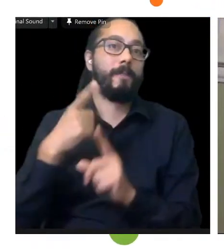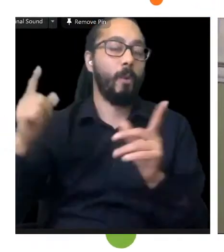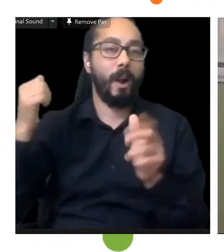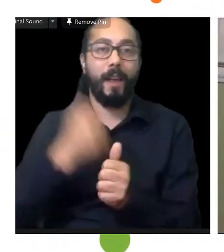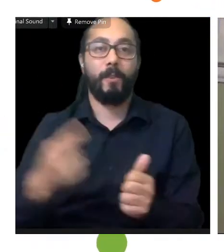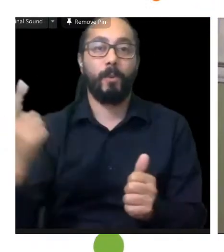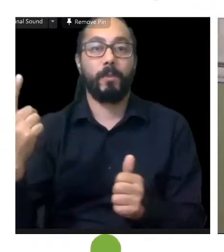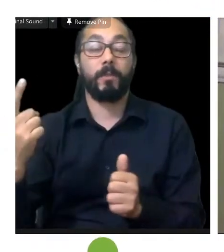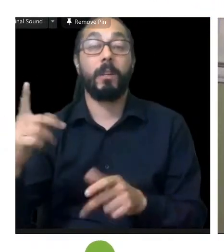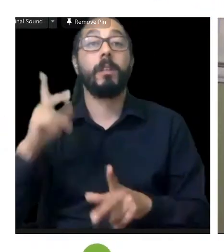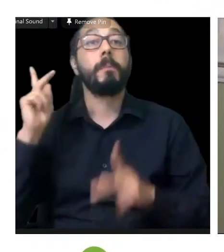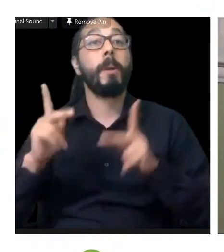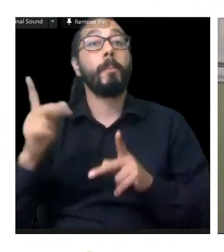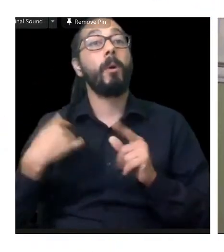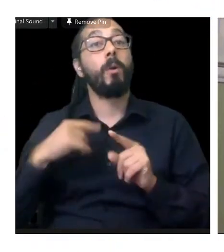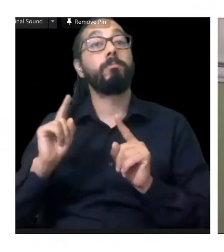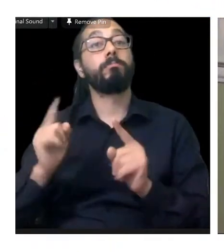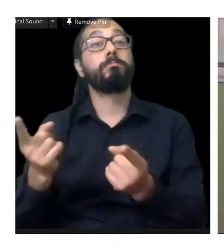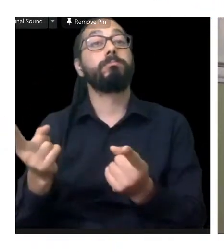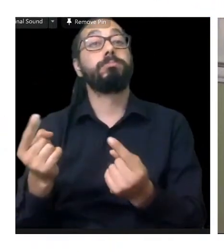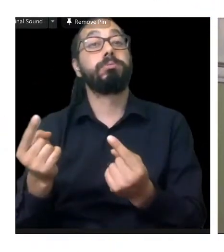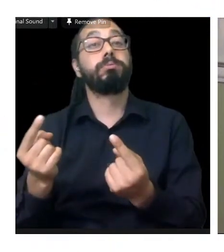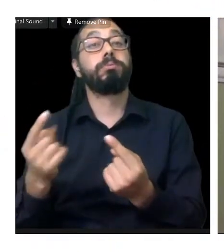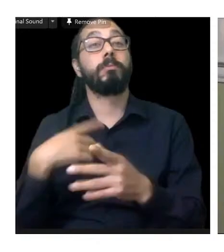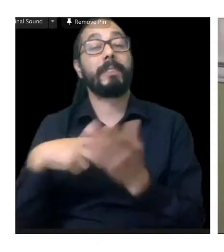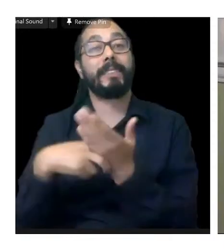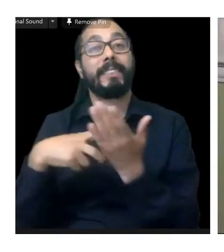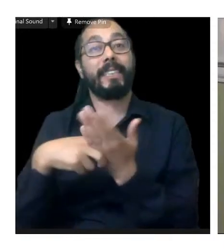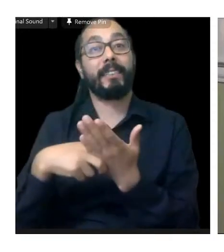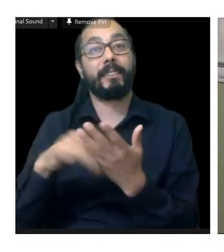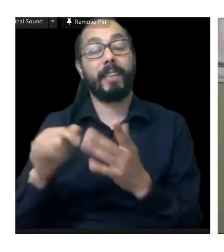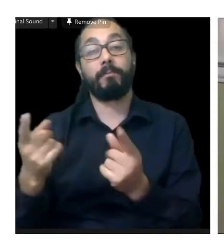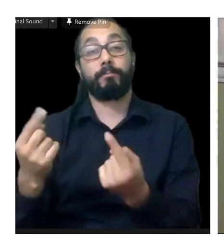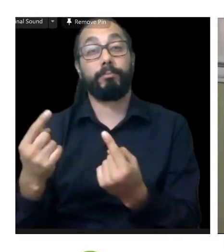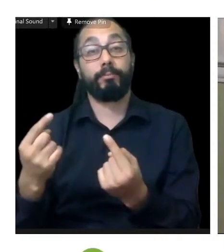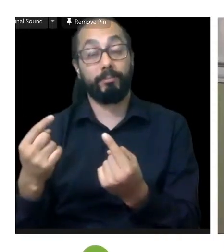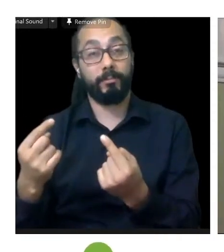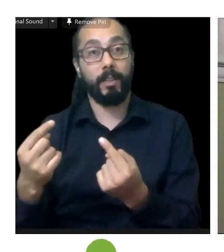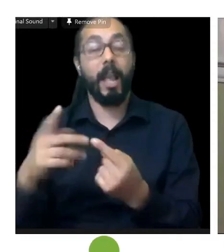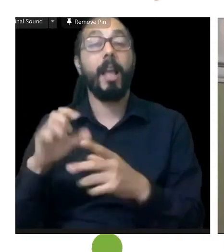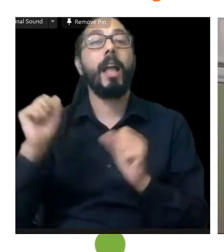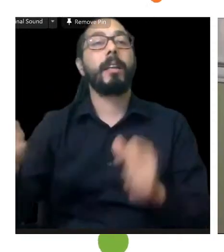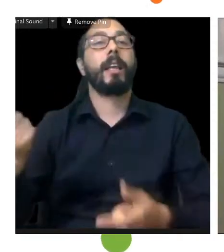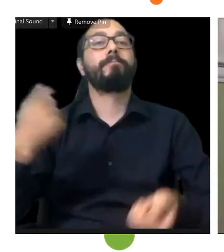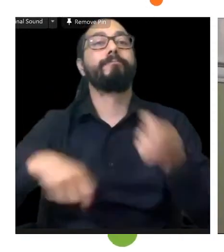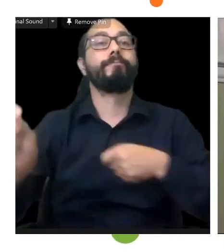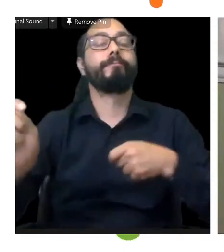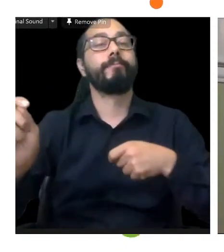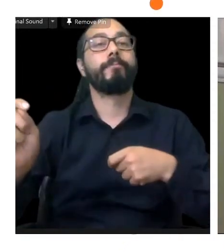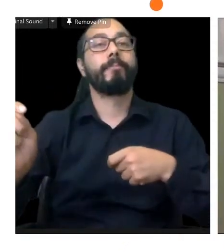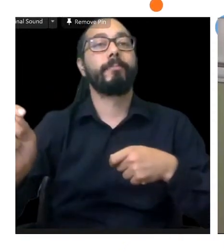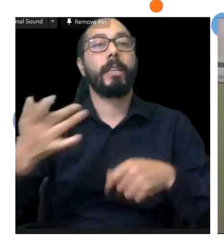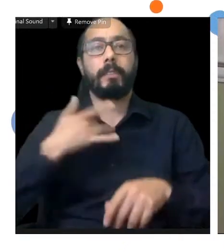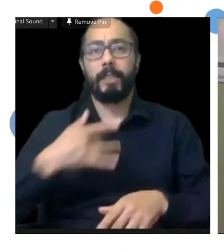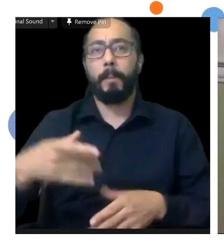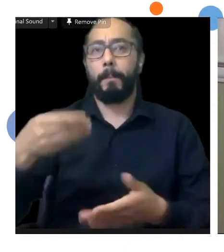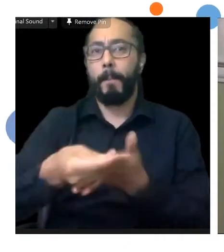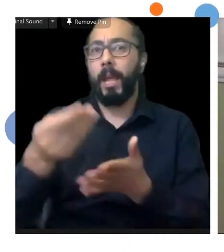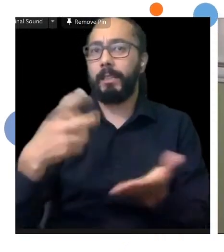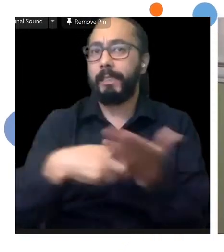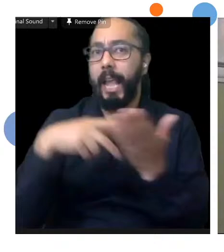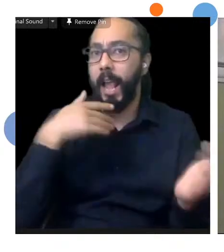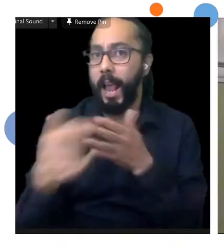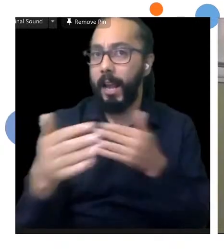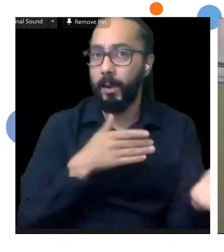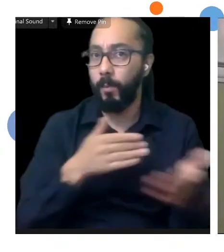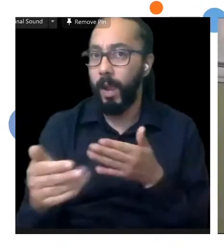people who are regular ticket goers at our theater are able to donate in lieu of buying tickets. It means that they'll get a tax receipt, so they're paying